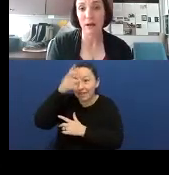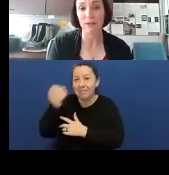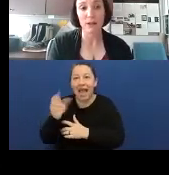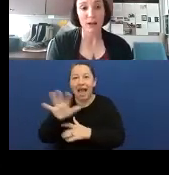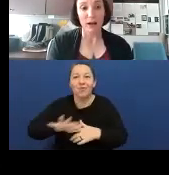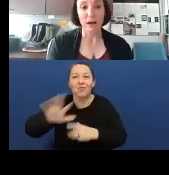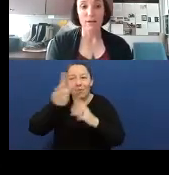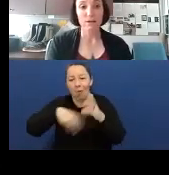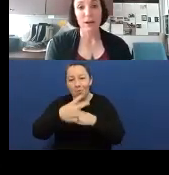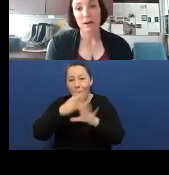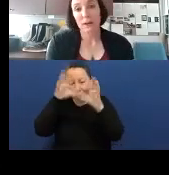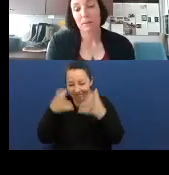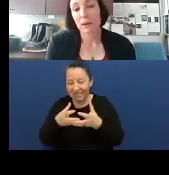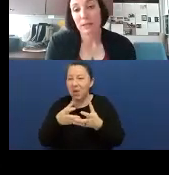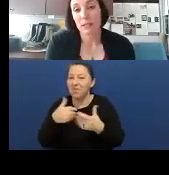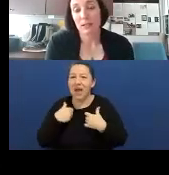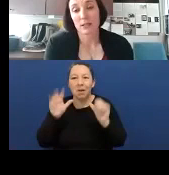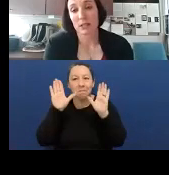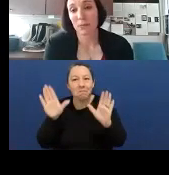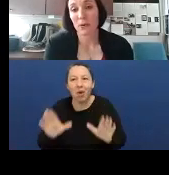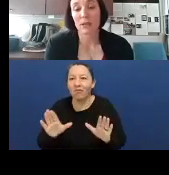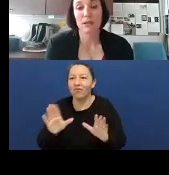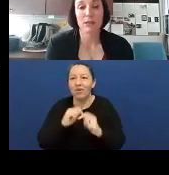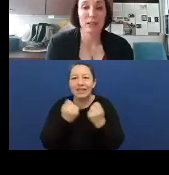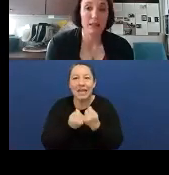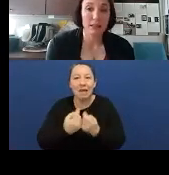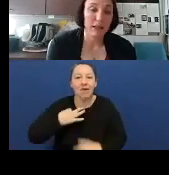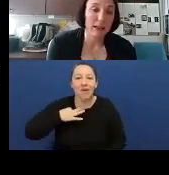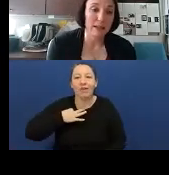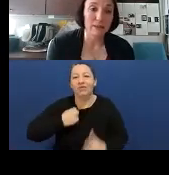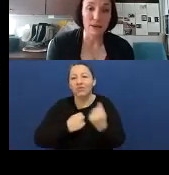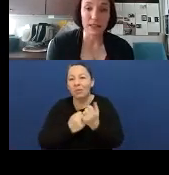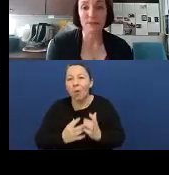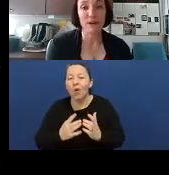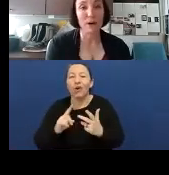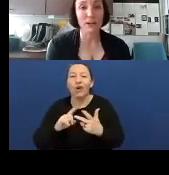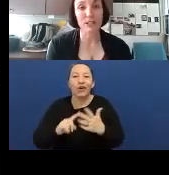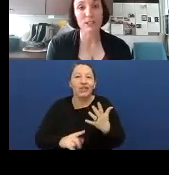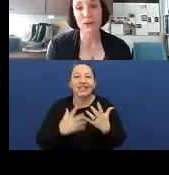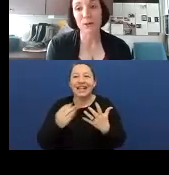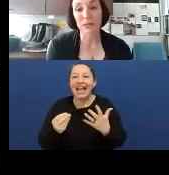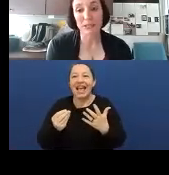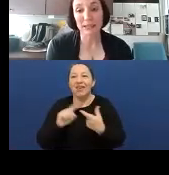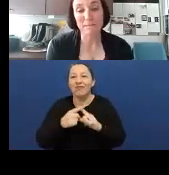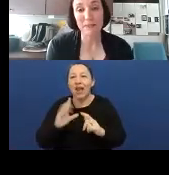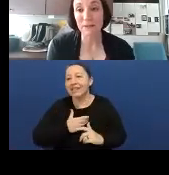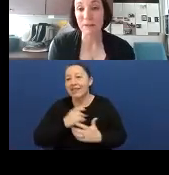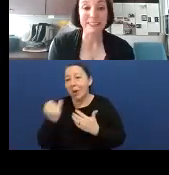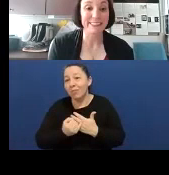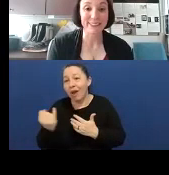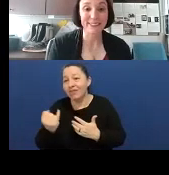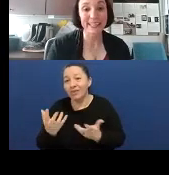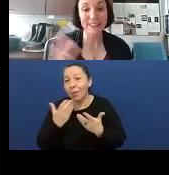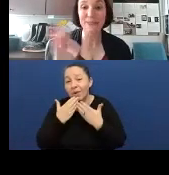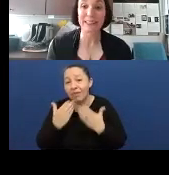team of volunteers and supporters and friends of our project. So I wanted to thank